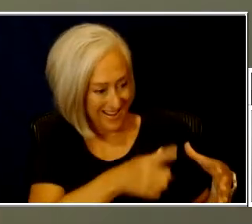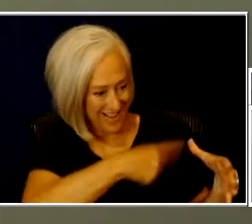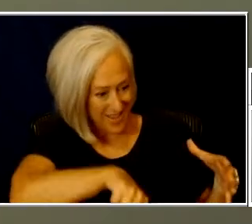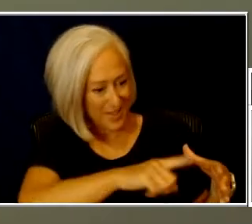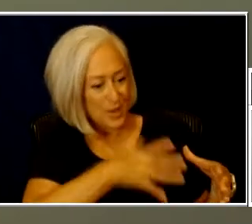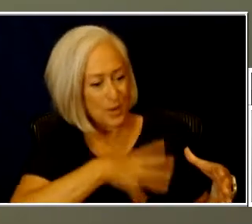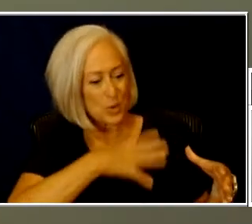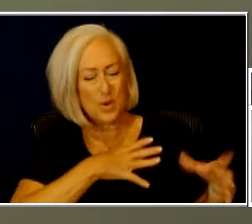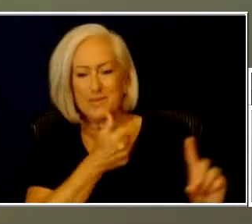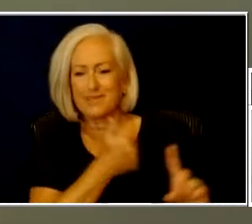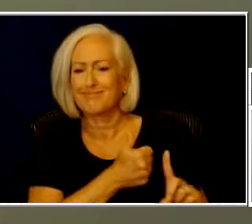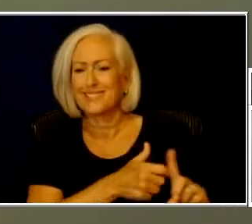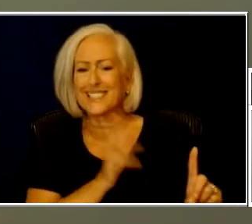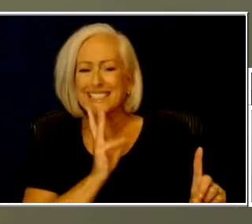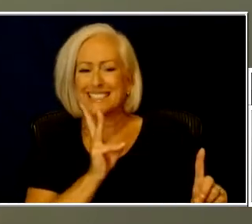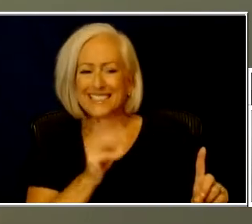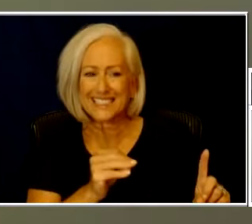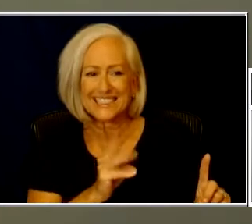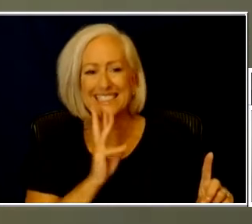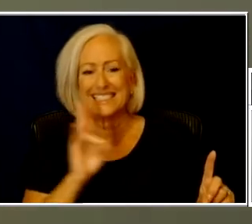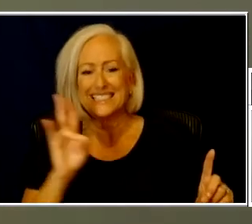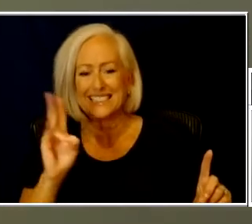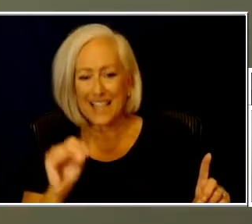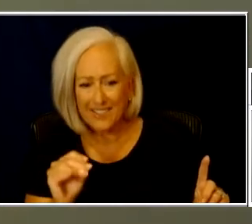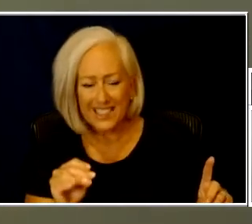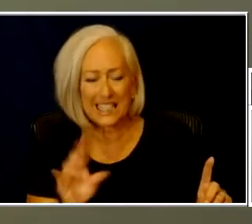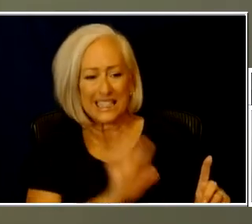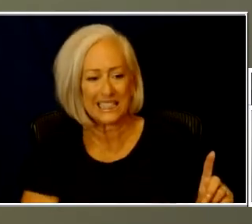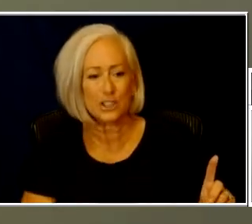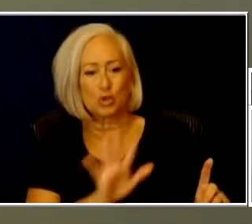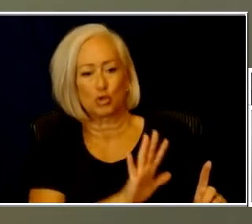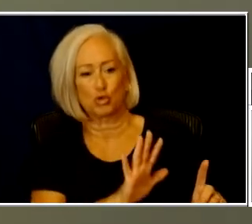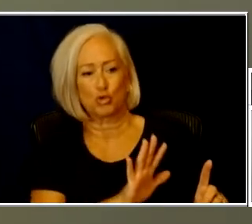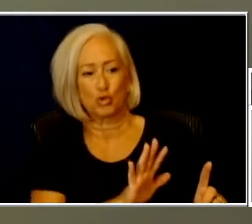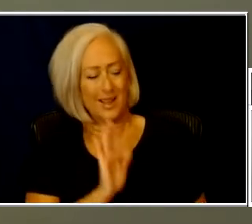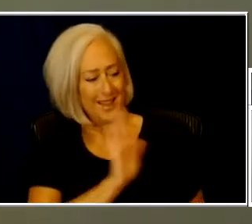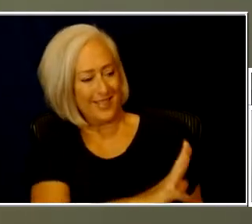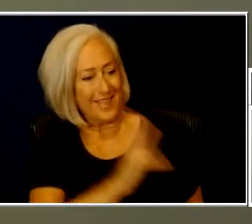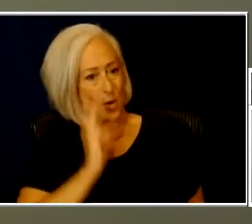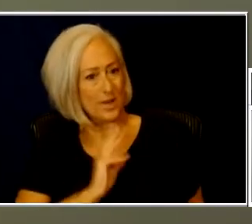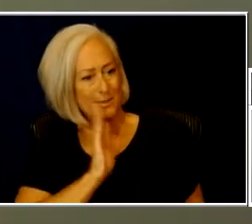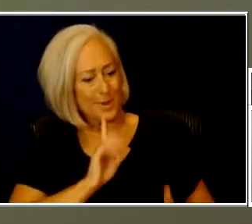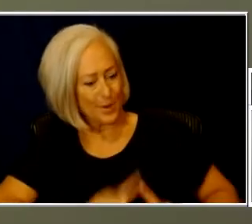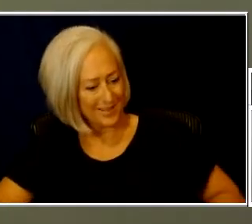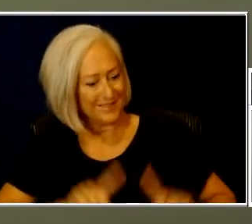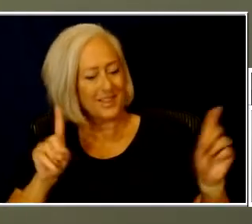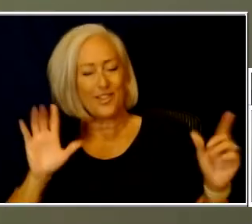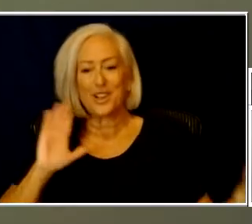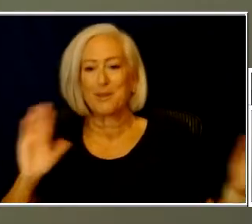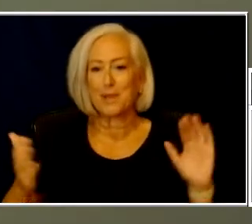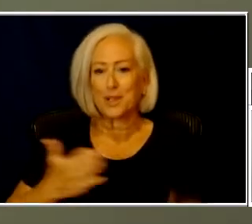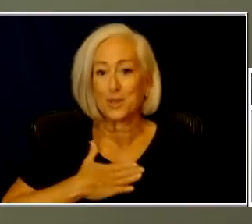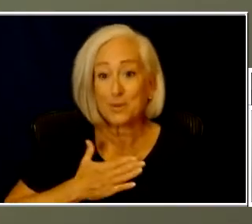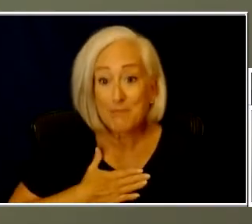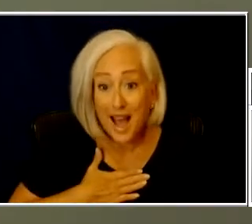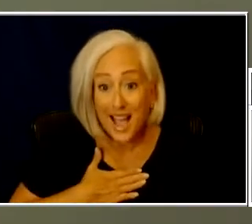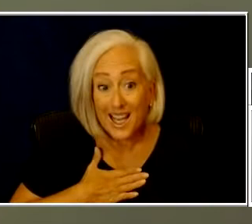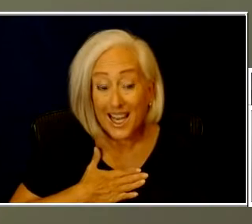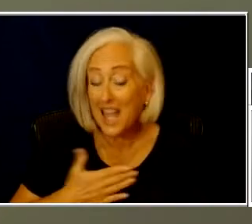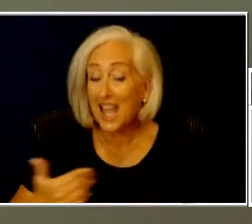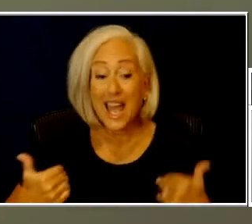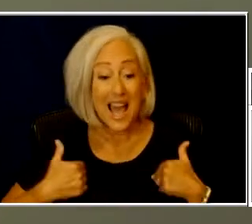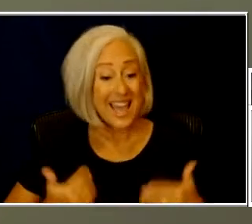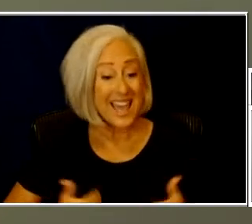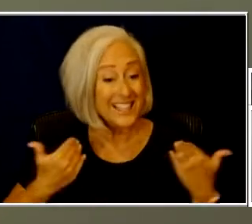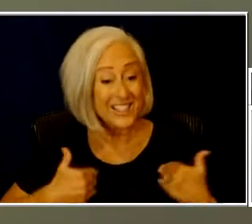70s, and their experience with ovarian cancer was much different than mine, because I still had young kids at home. I